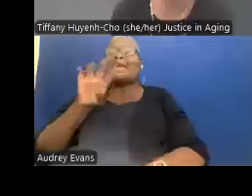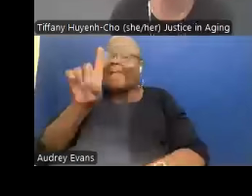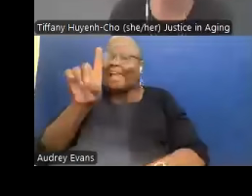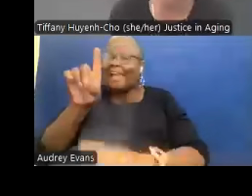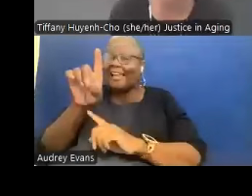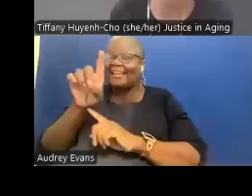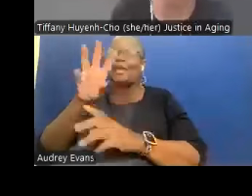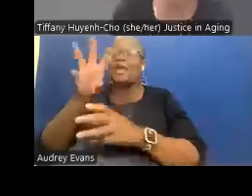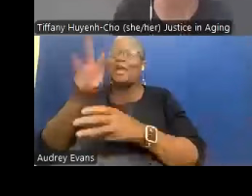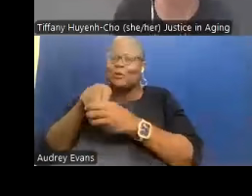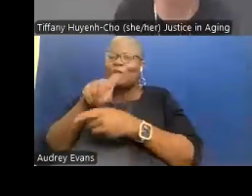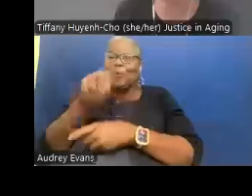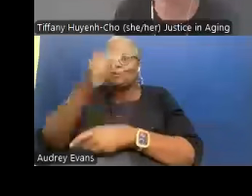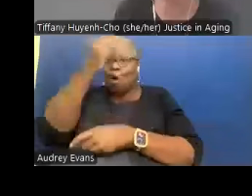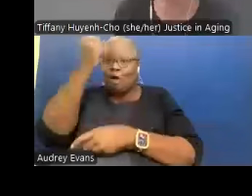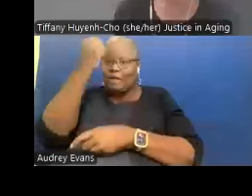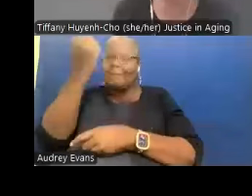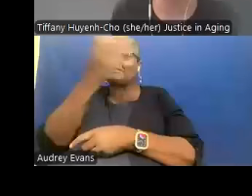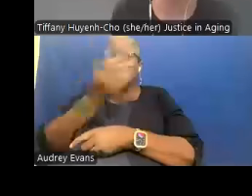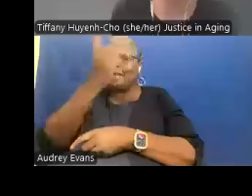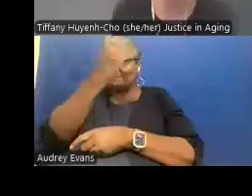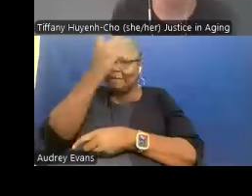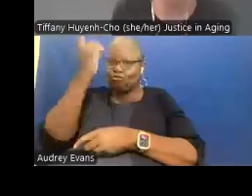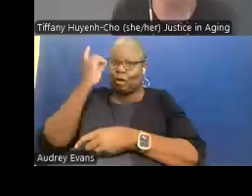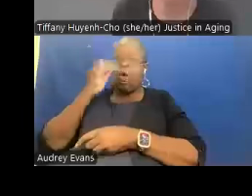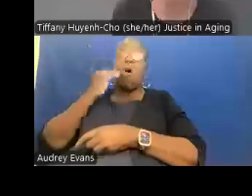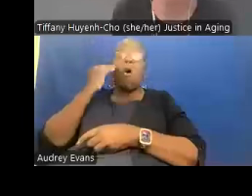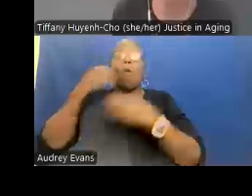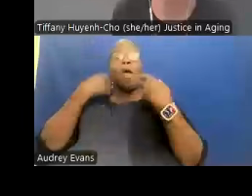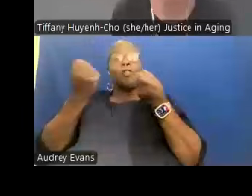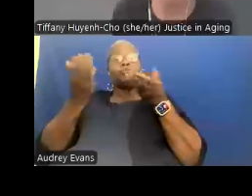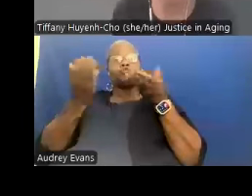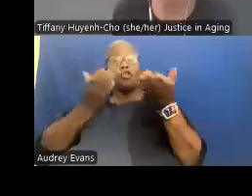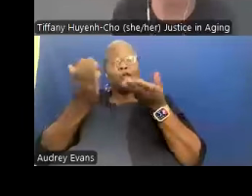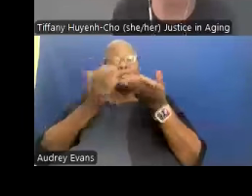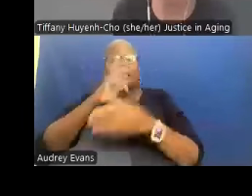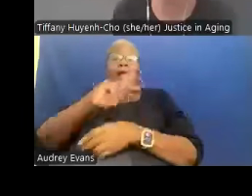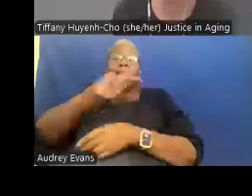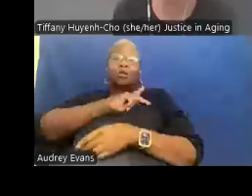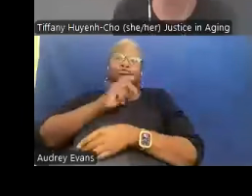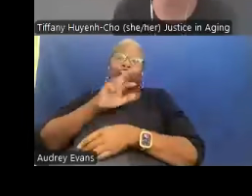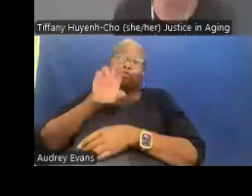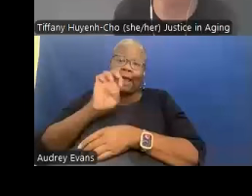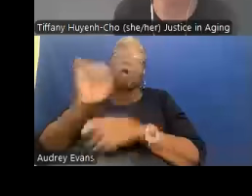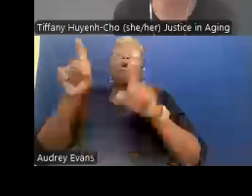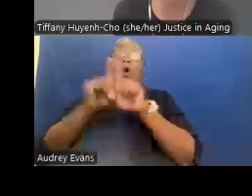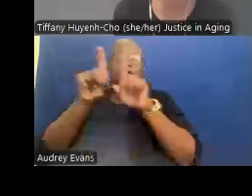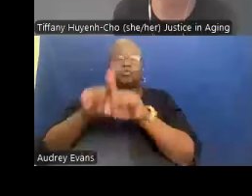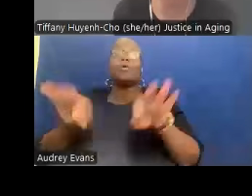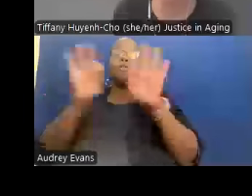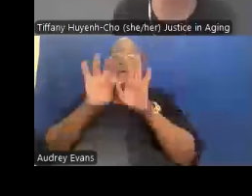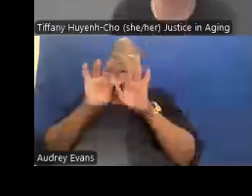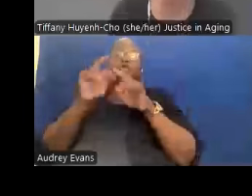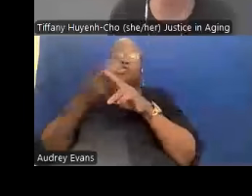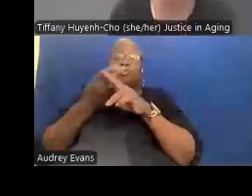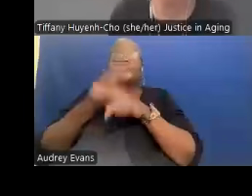including those with Alzheimer's and dementia. Home health services like personal care services are also important under